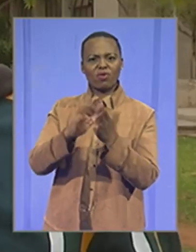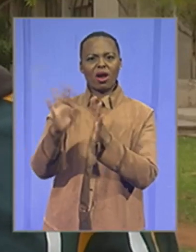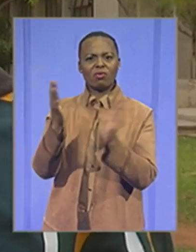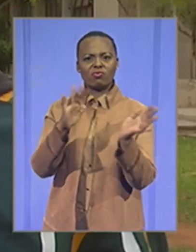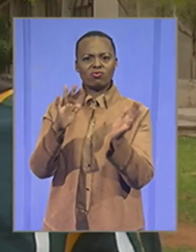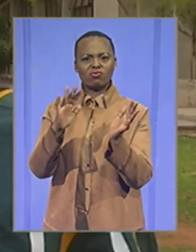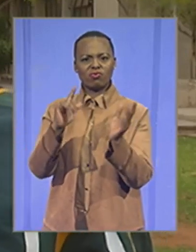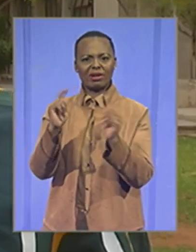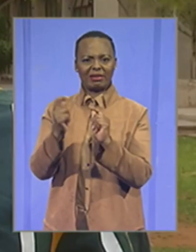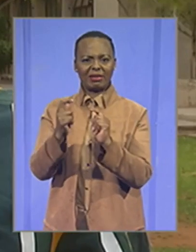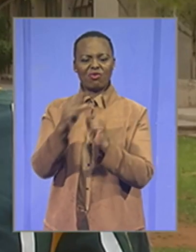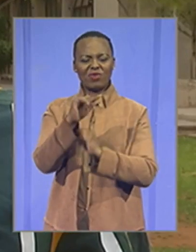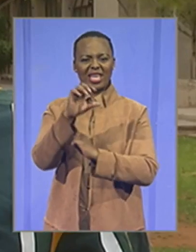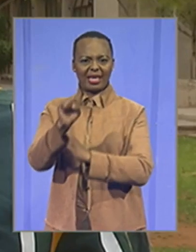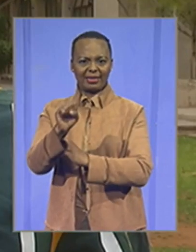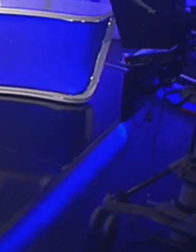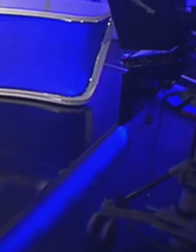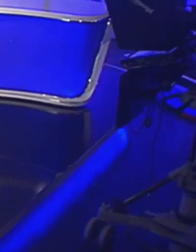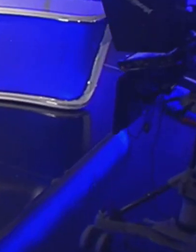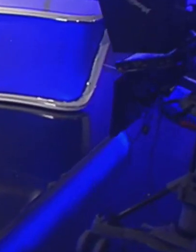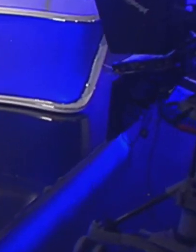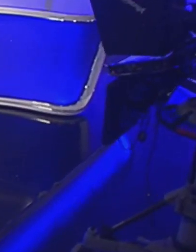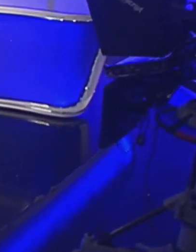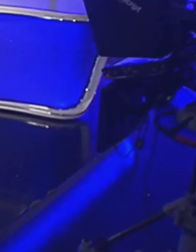gases in the atmosphere.